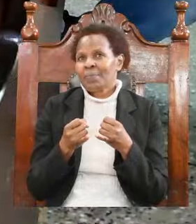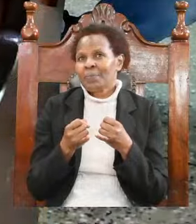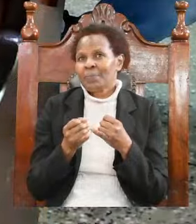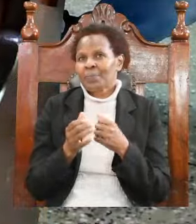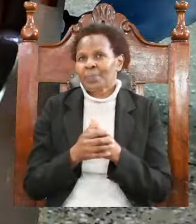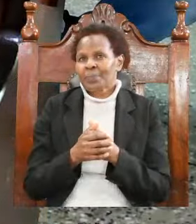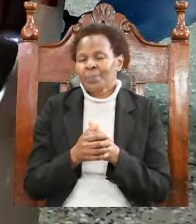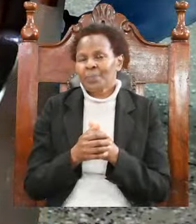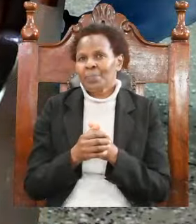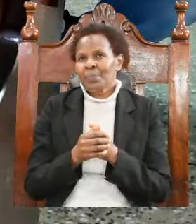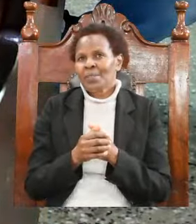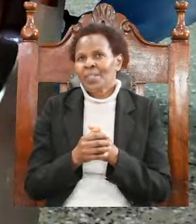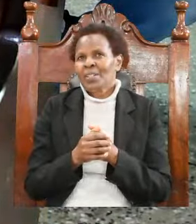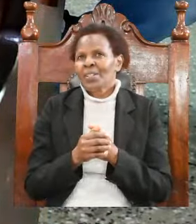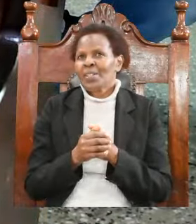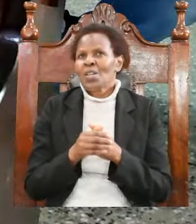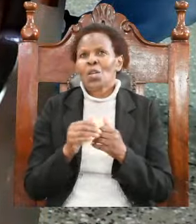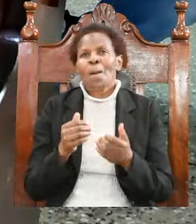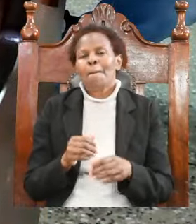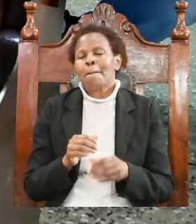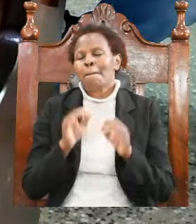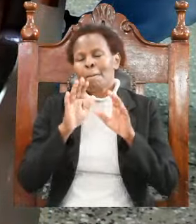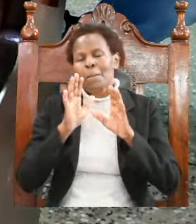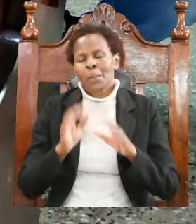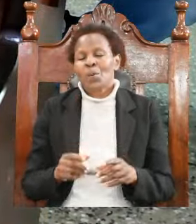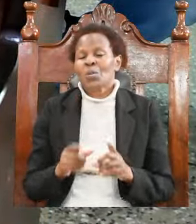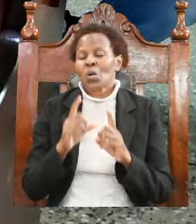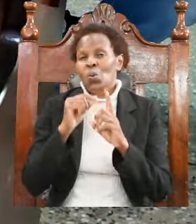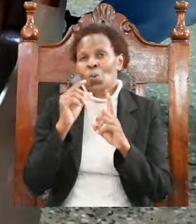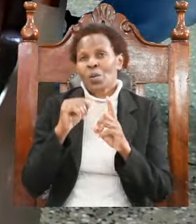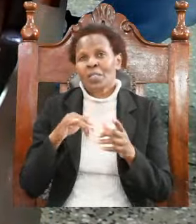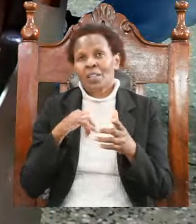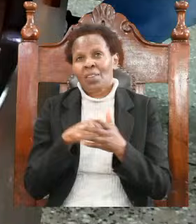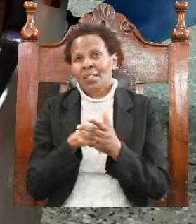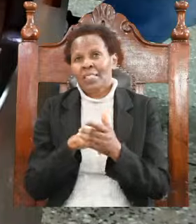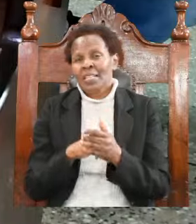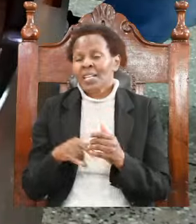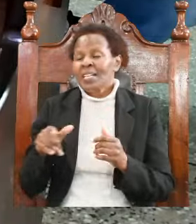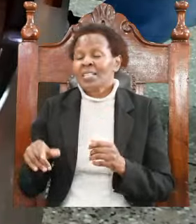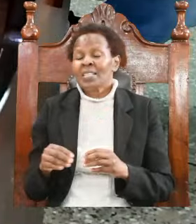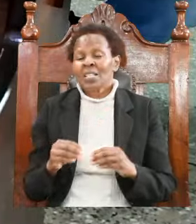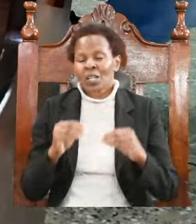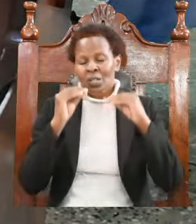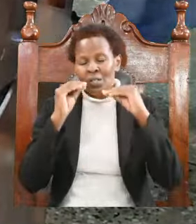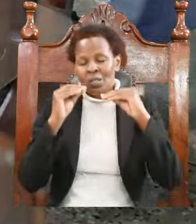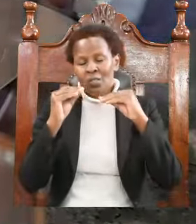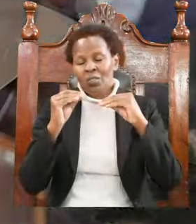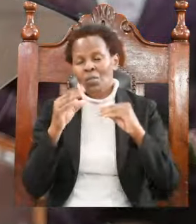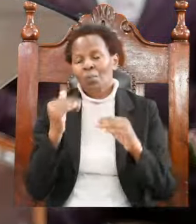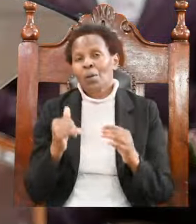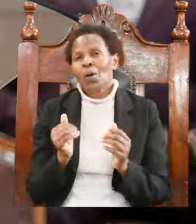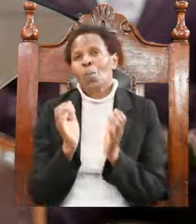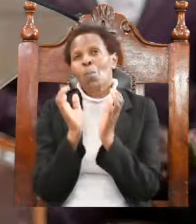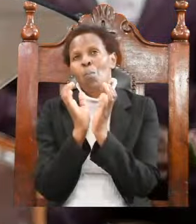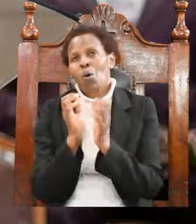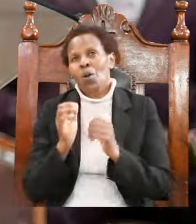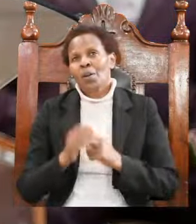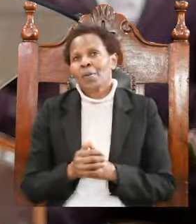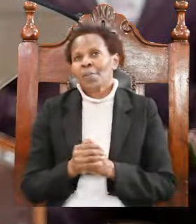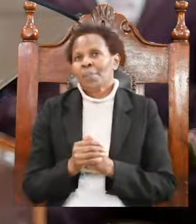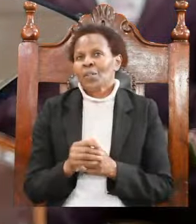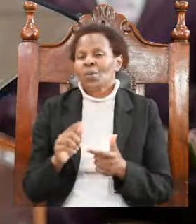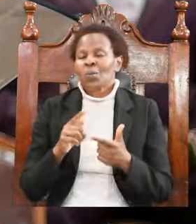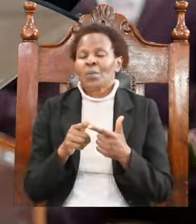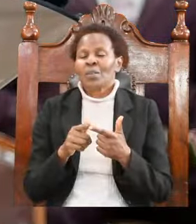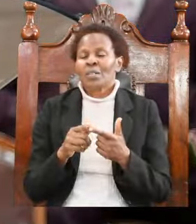And these are very important words that Timothy is being told by Paul. And when we go back